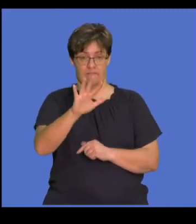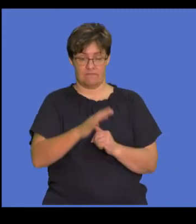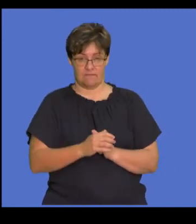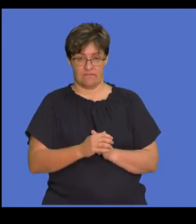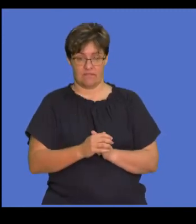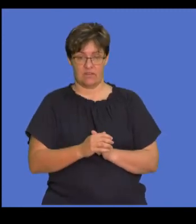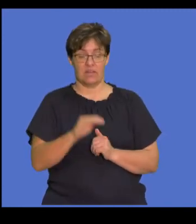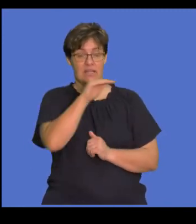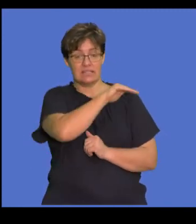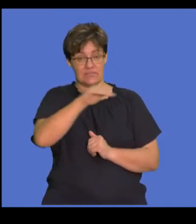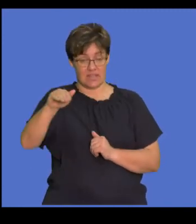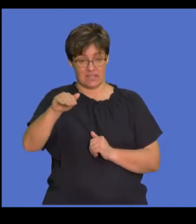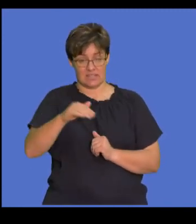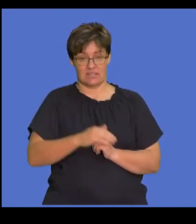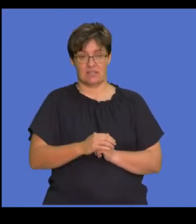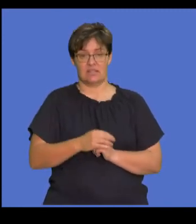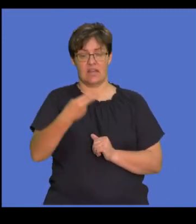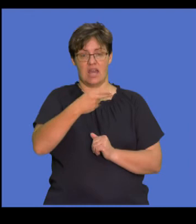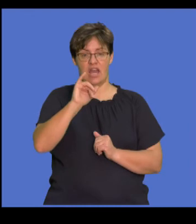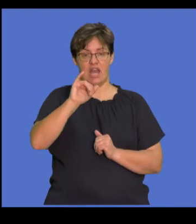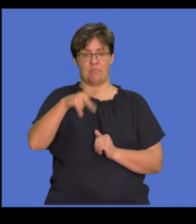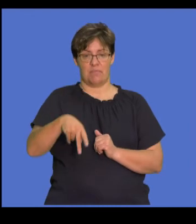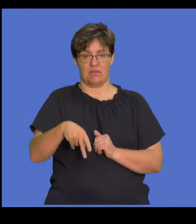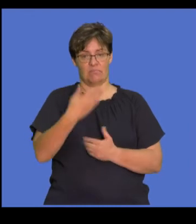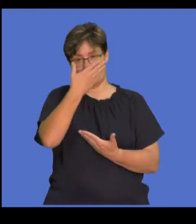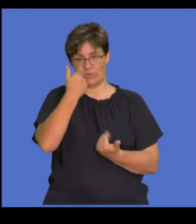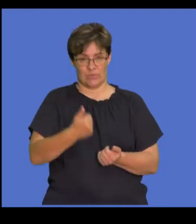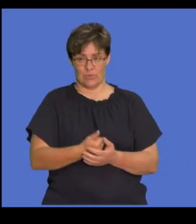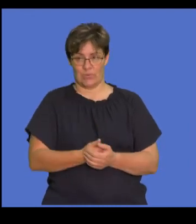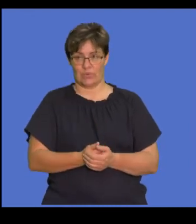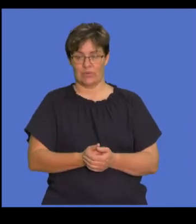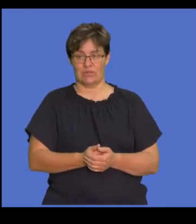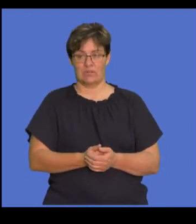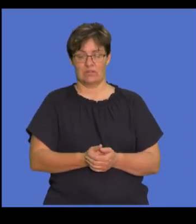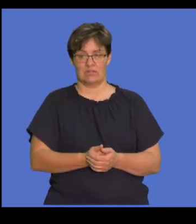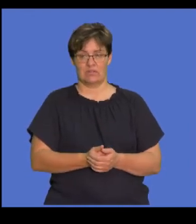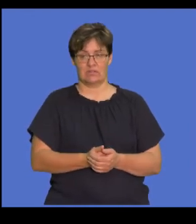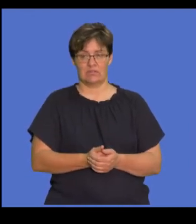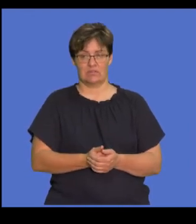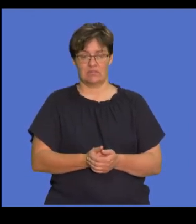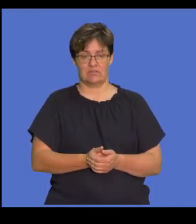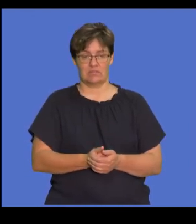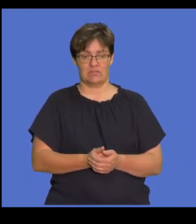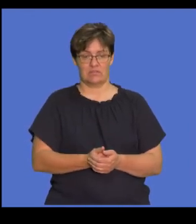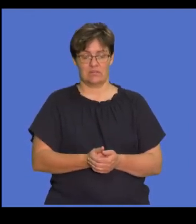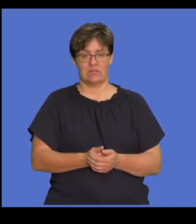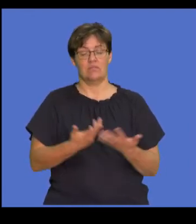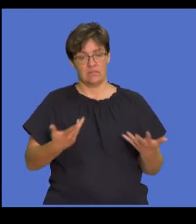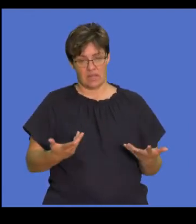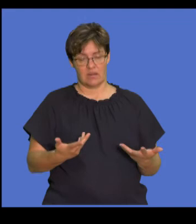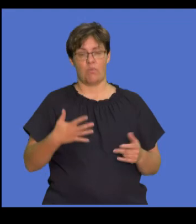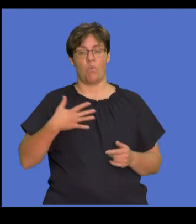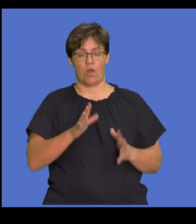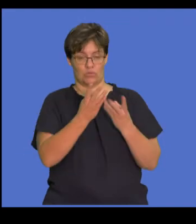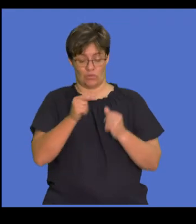20.35 divided by the hypotenuse side, which I don't know, and I will just call HYP, and